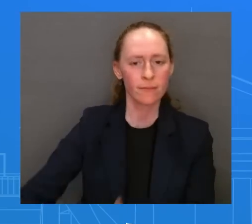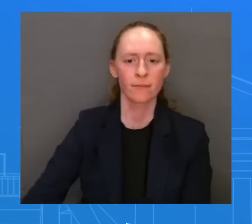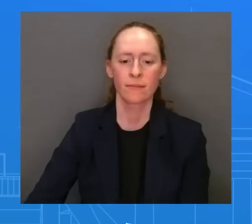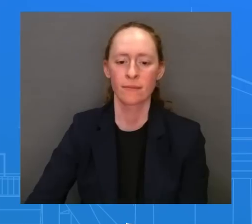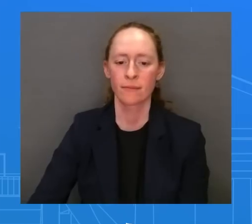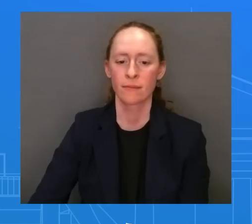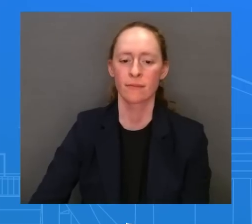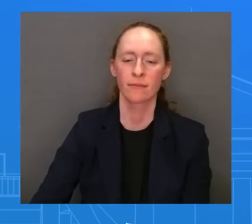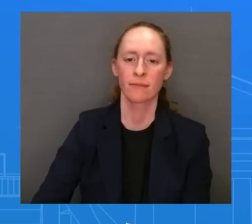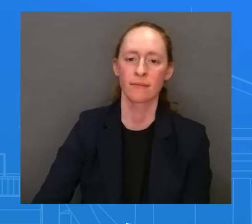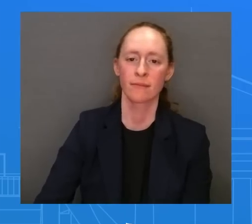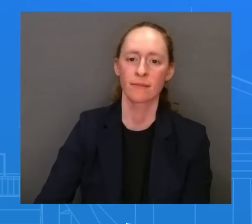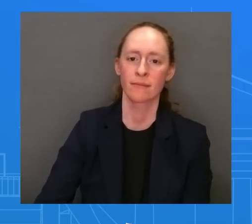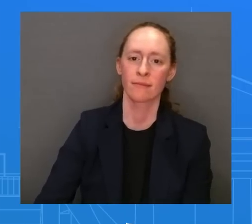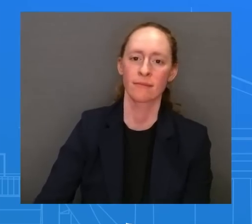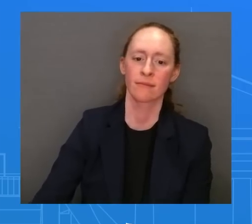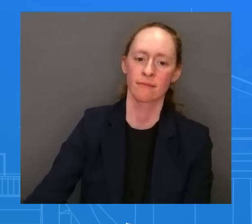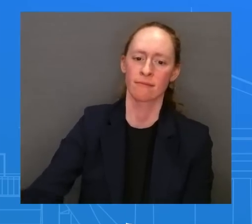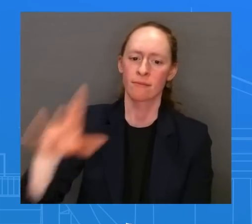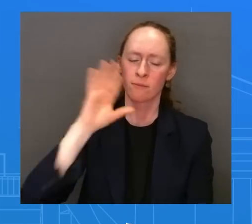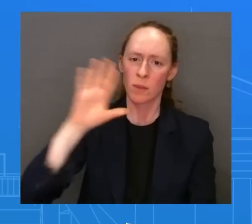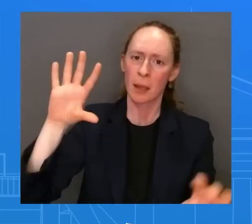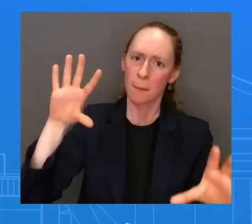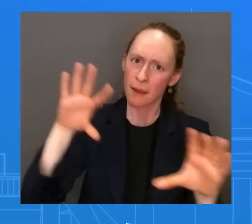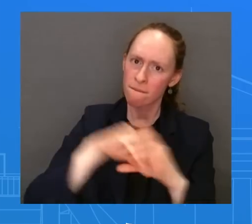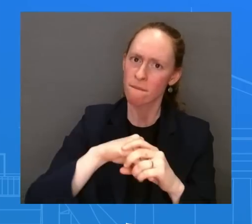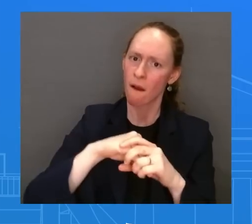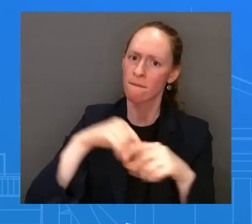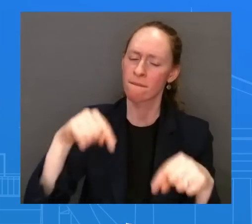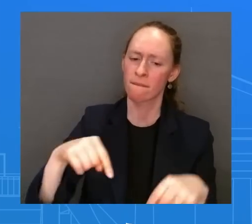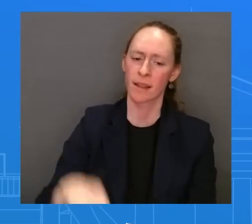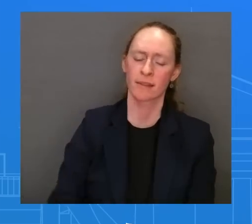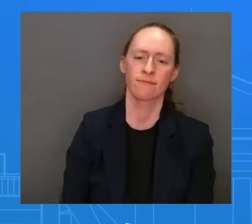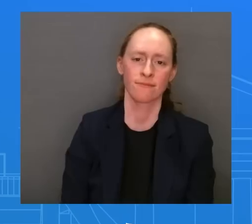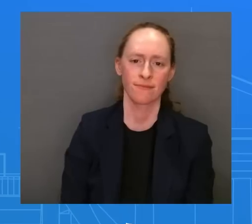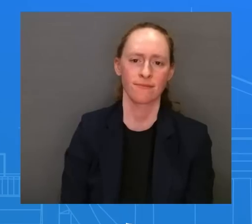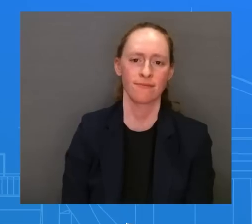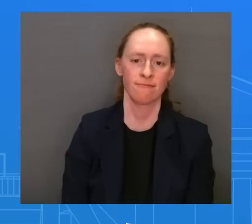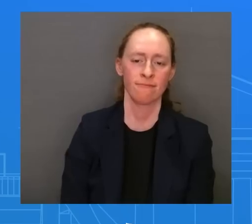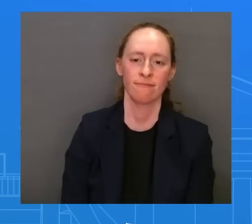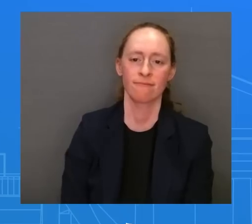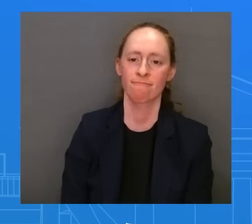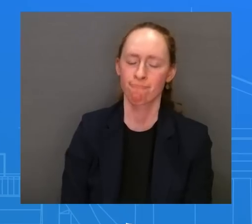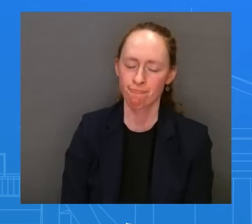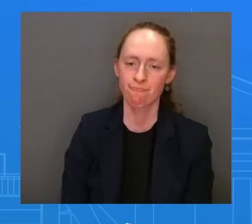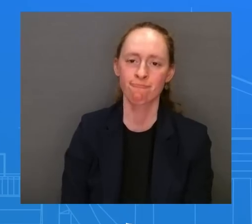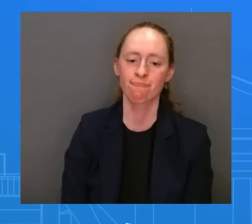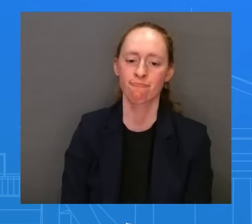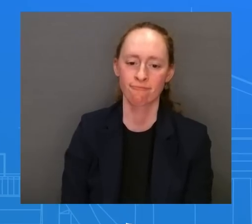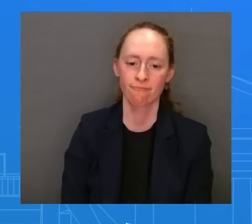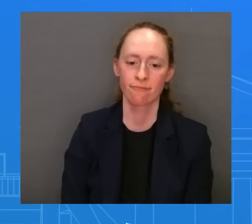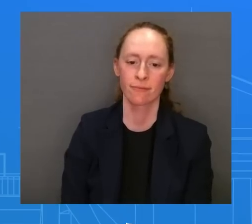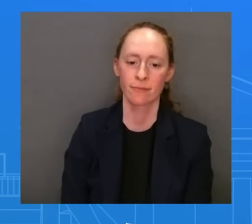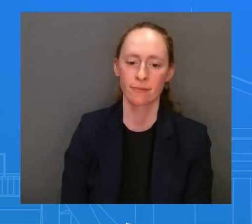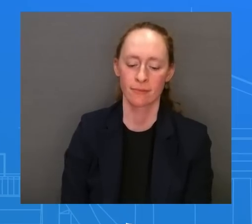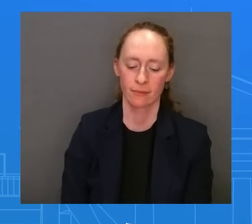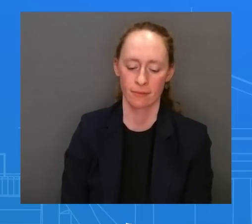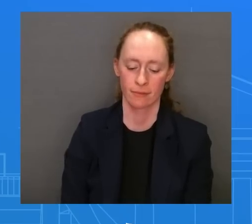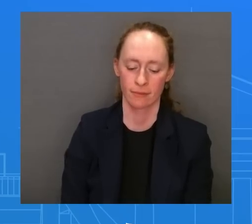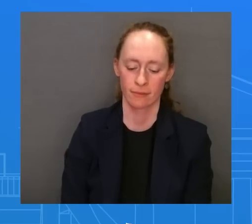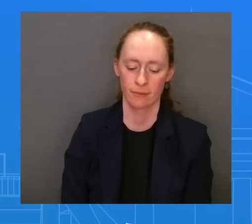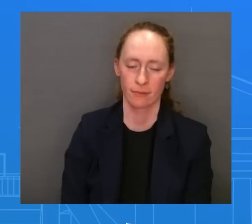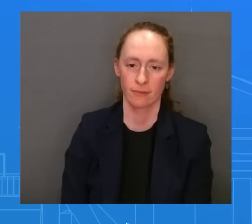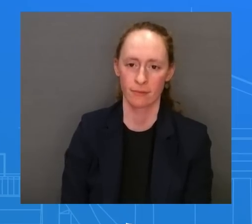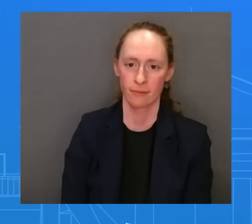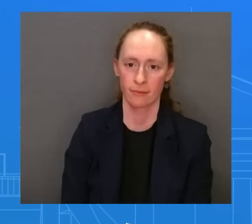uh and uh with uh with appropriate energy participate in that okay um and you said we'll have more